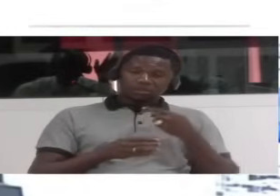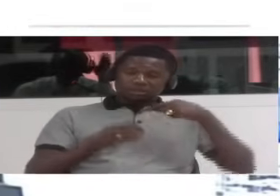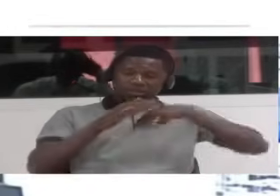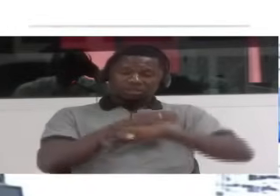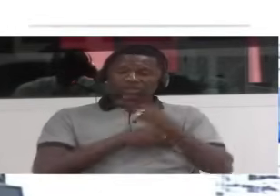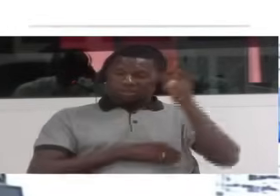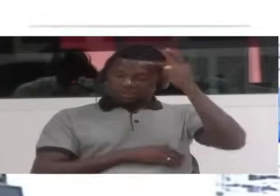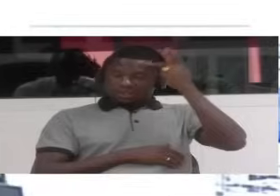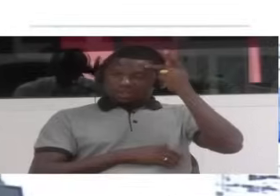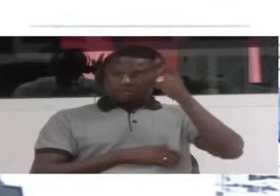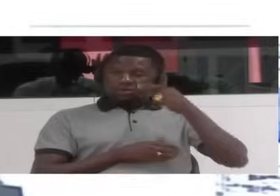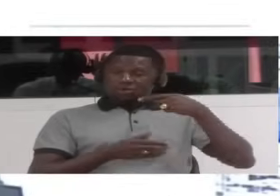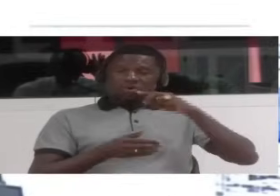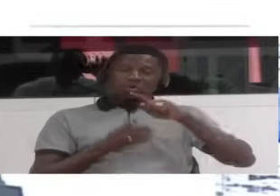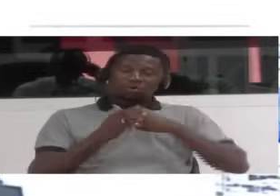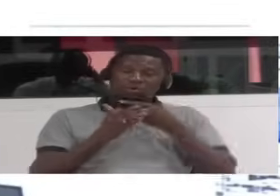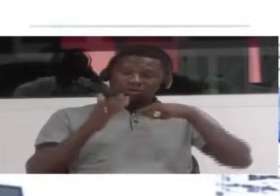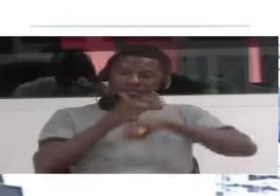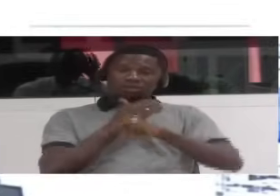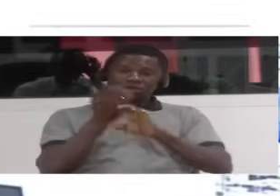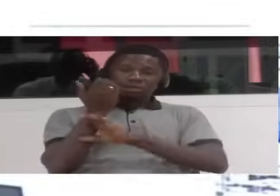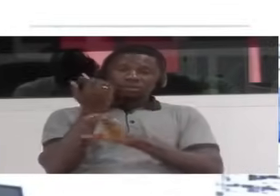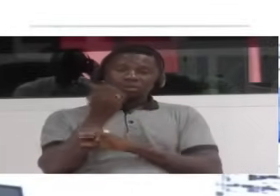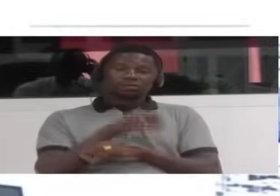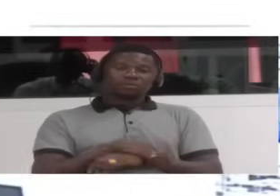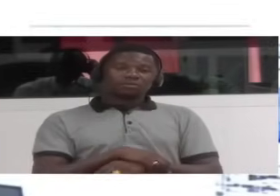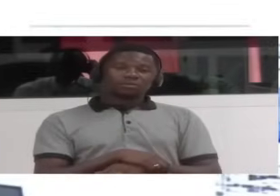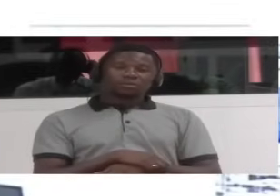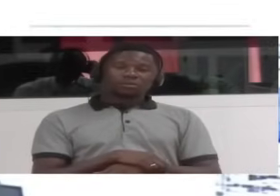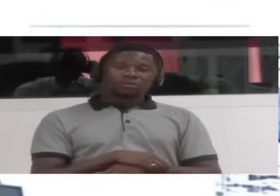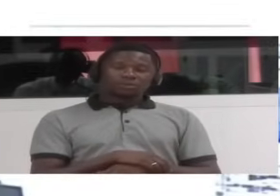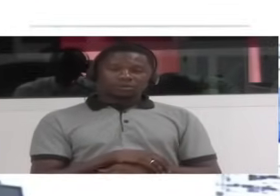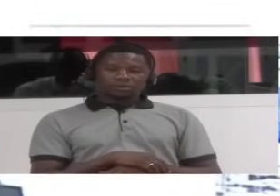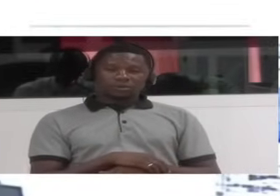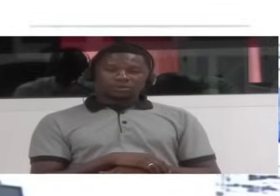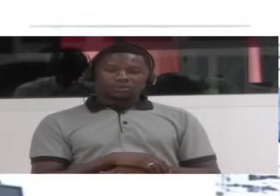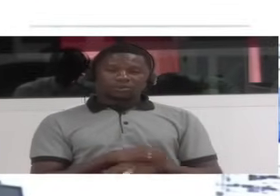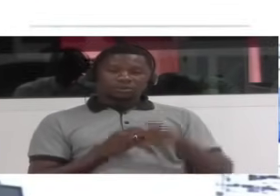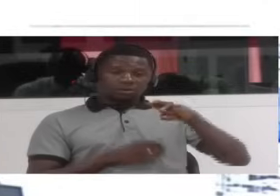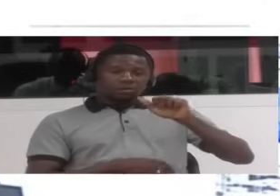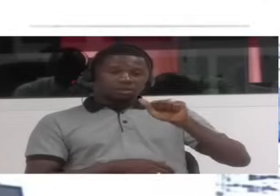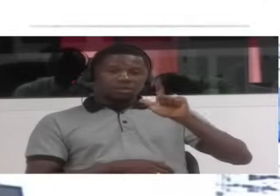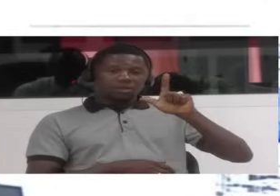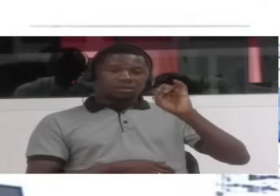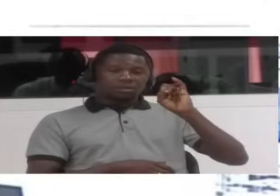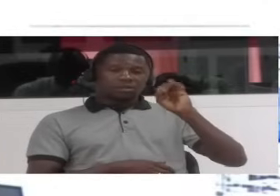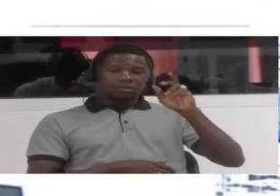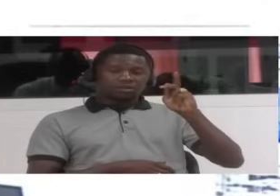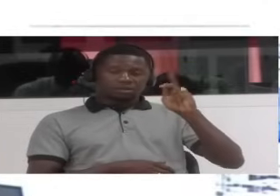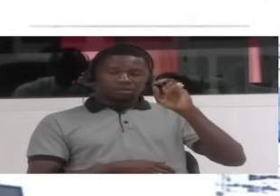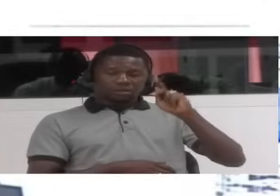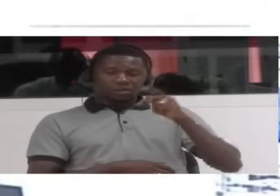in Kanilai or in Kazamas, that particular in the area. In the narration of Malik, his involvement in the